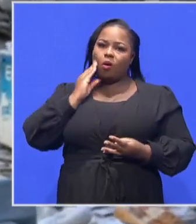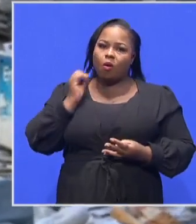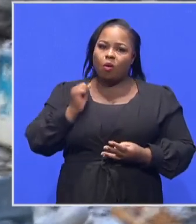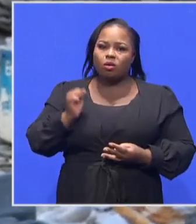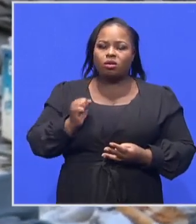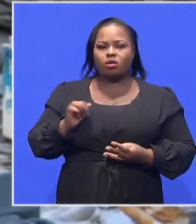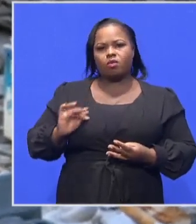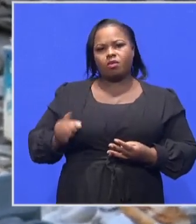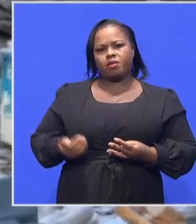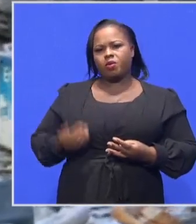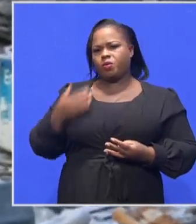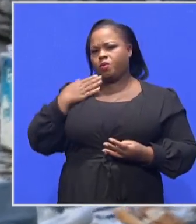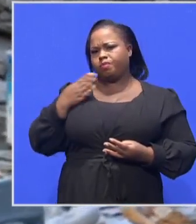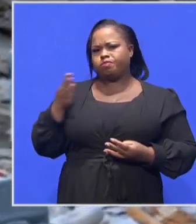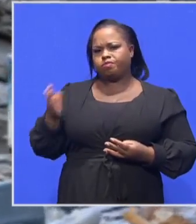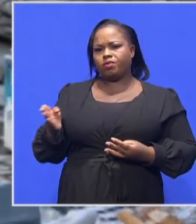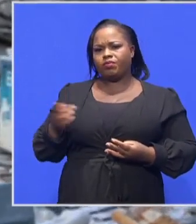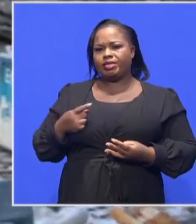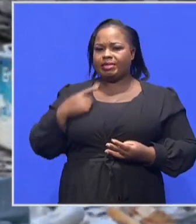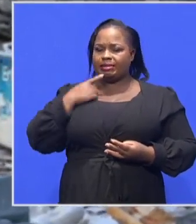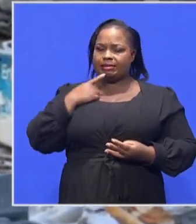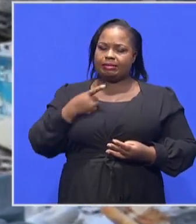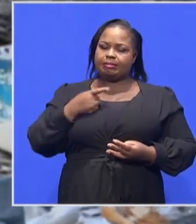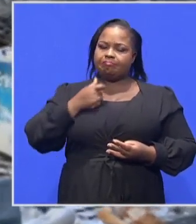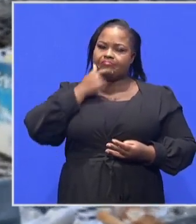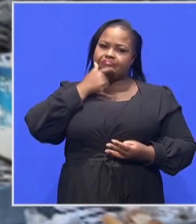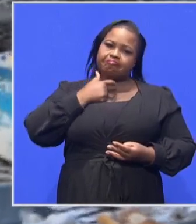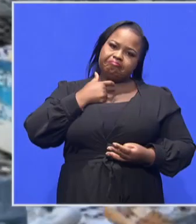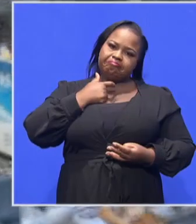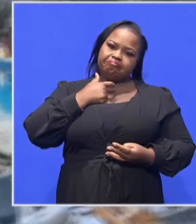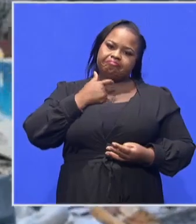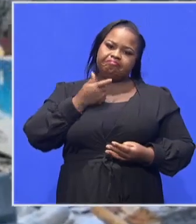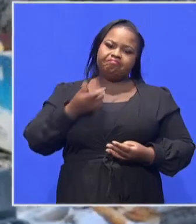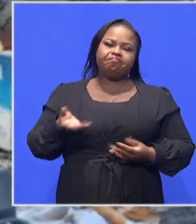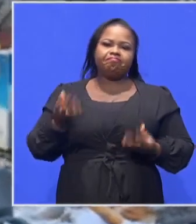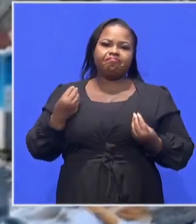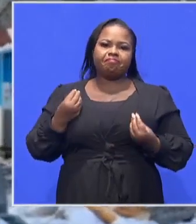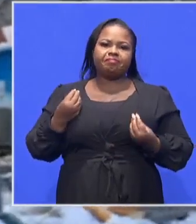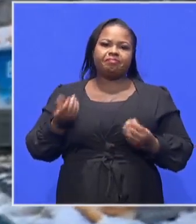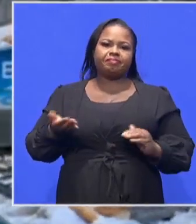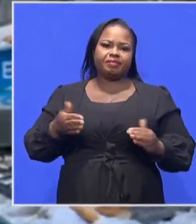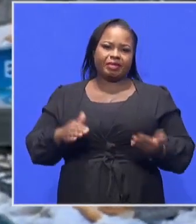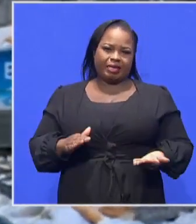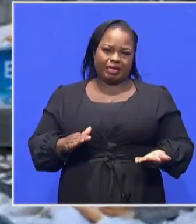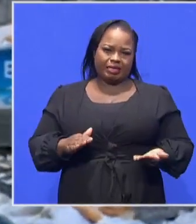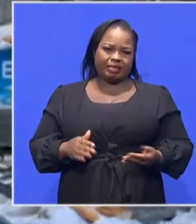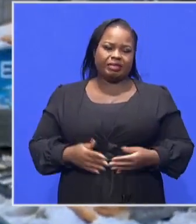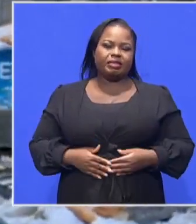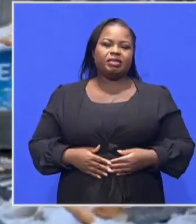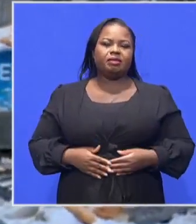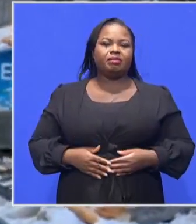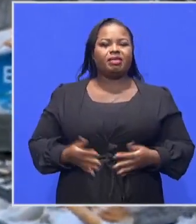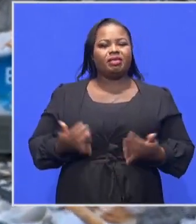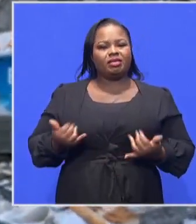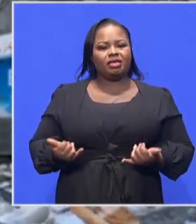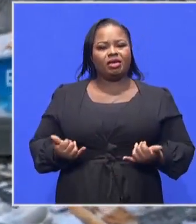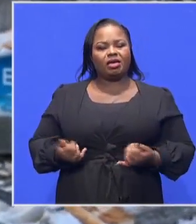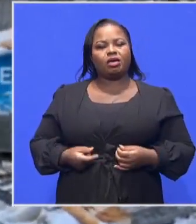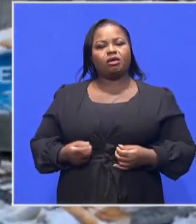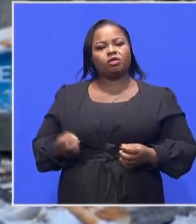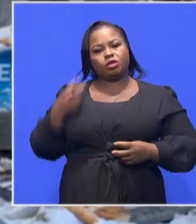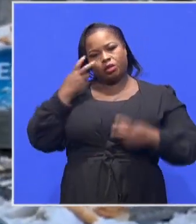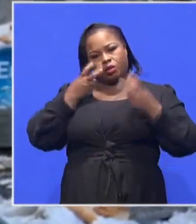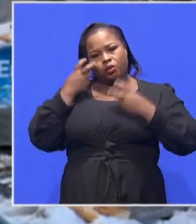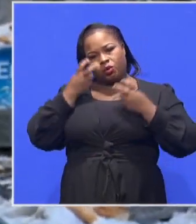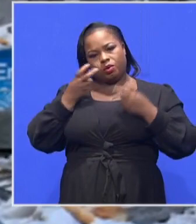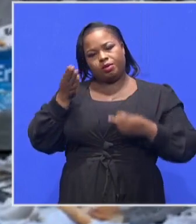looking for, but we have just learned that sadly they have found her, but she was dead. So there is now a recovery operation underway